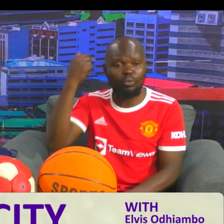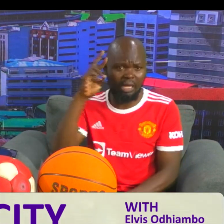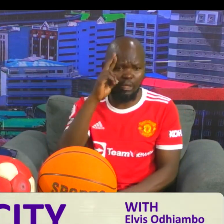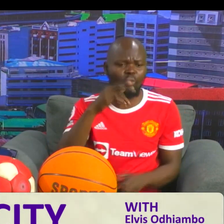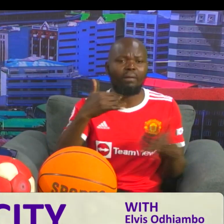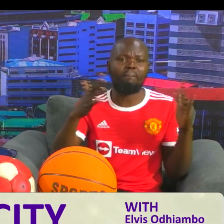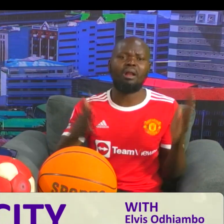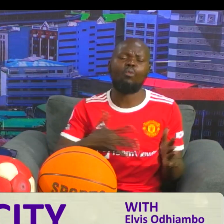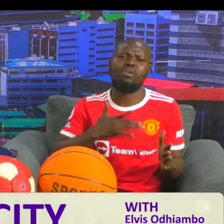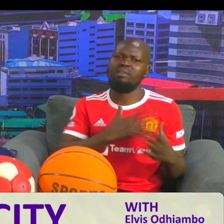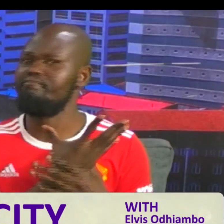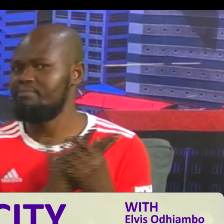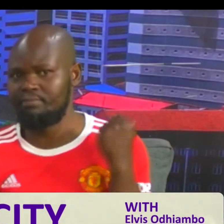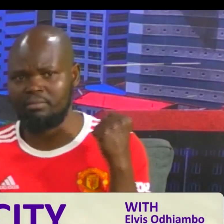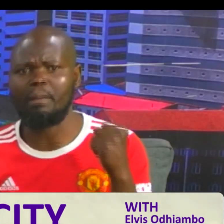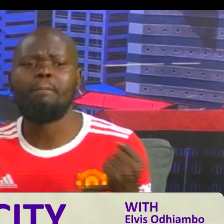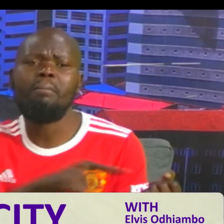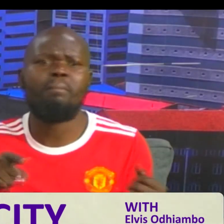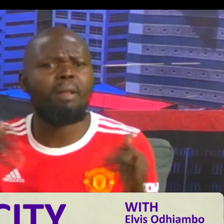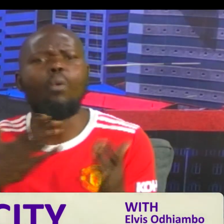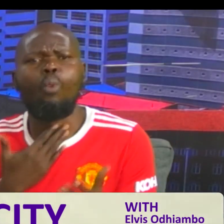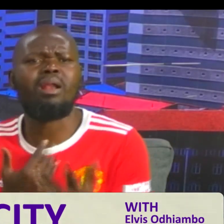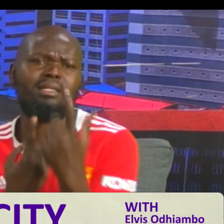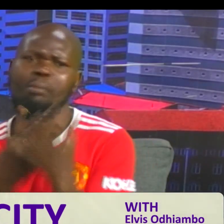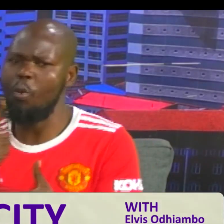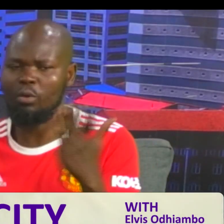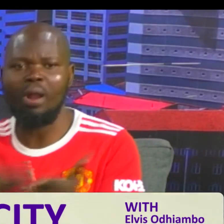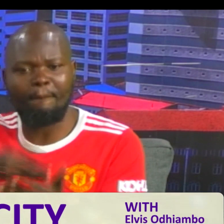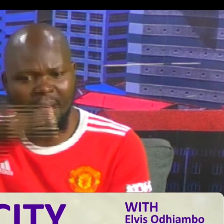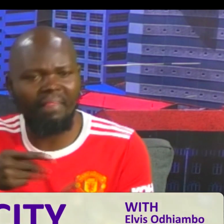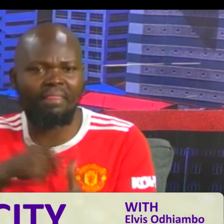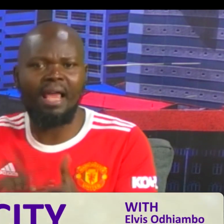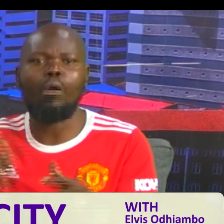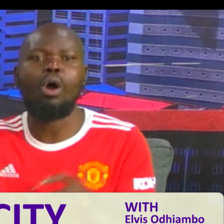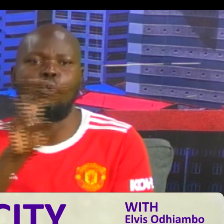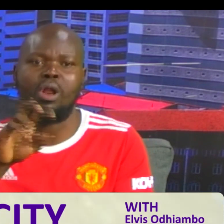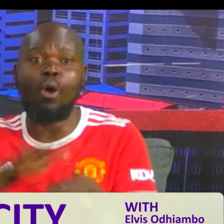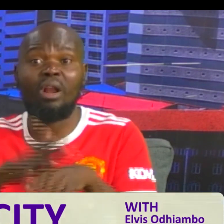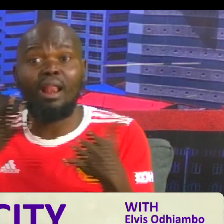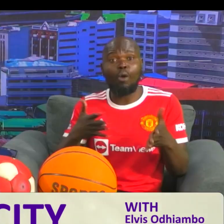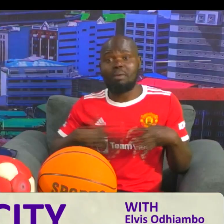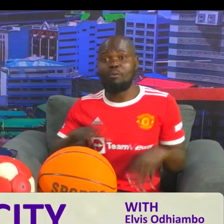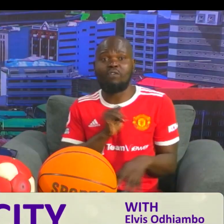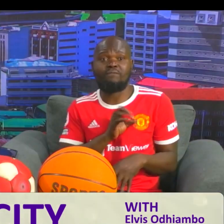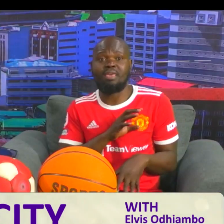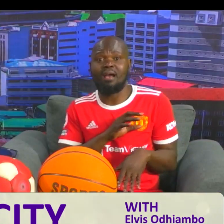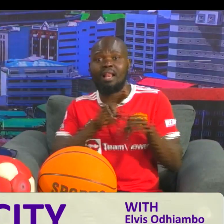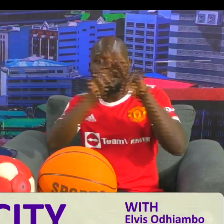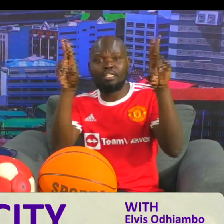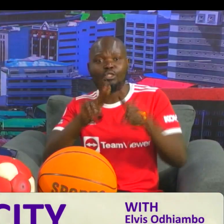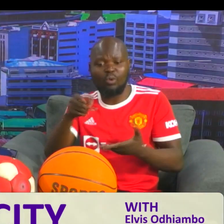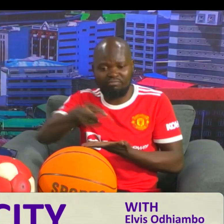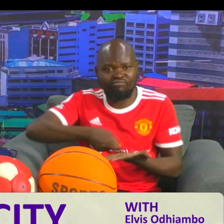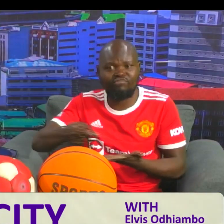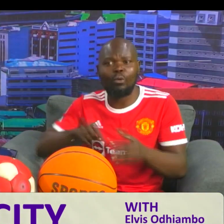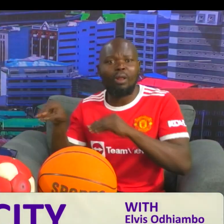2 times we've had the same issue. First with the ban, right now with the expulsion, disqualification. And I think right now